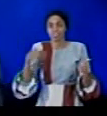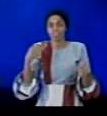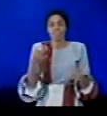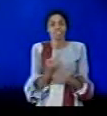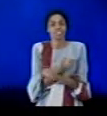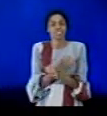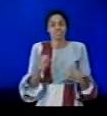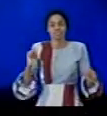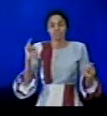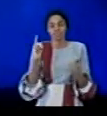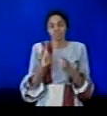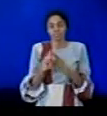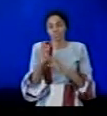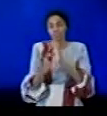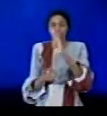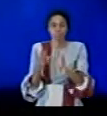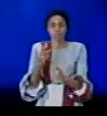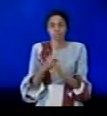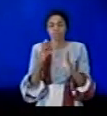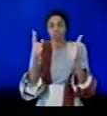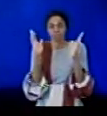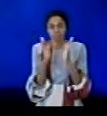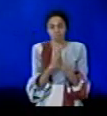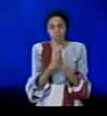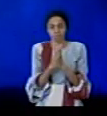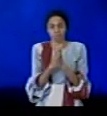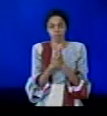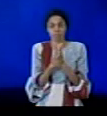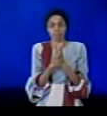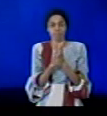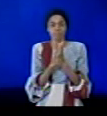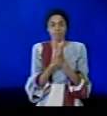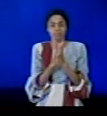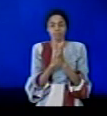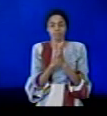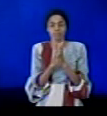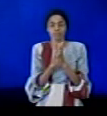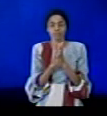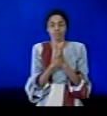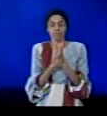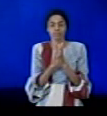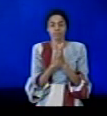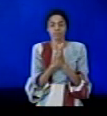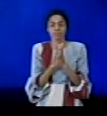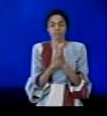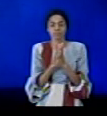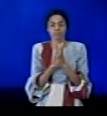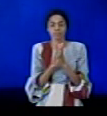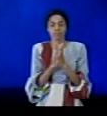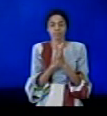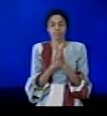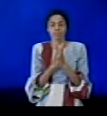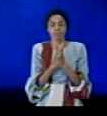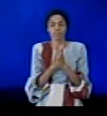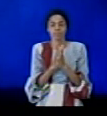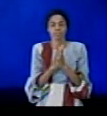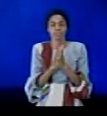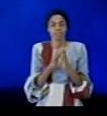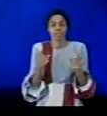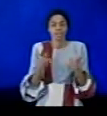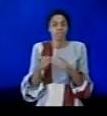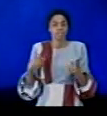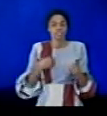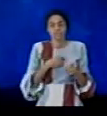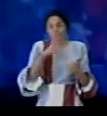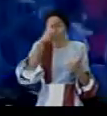Let's thank the Lord that God will make all this work together for good to us, as we believe that this program has